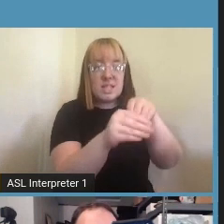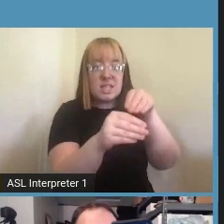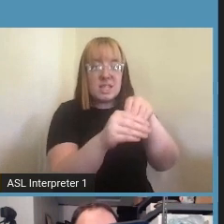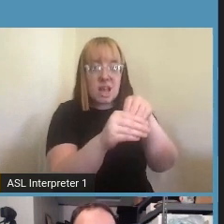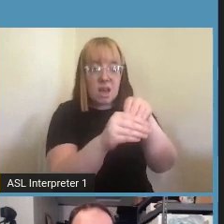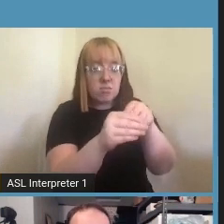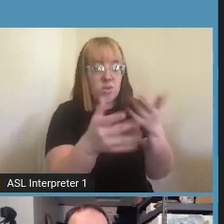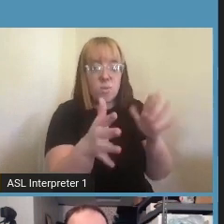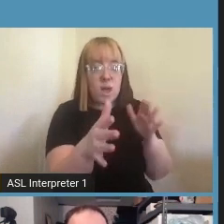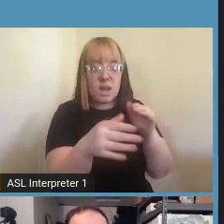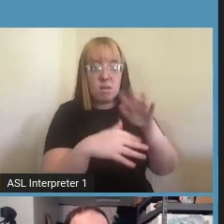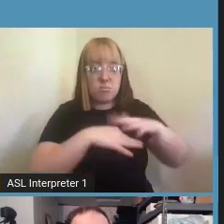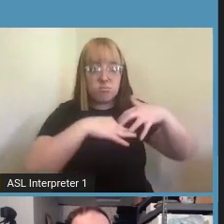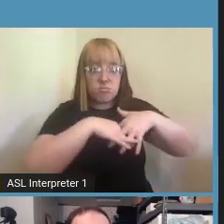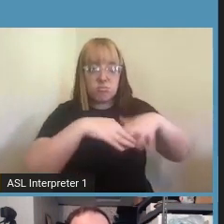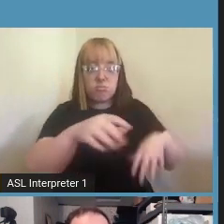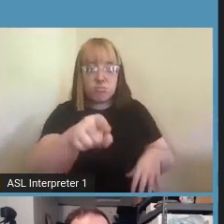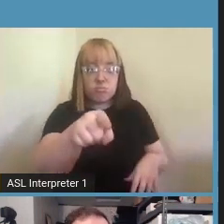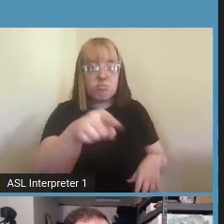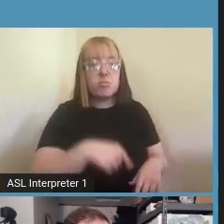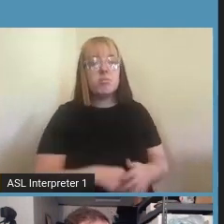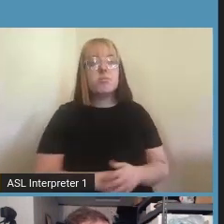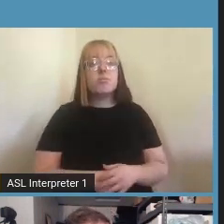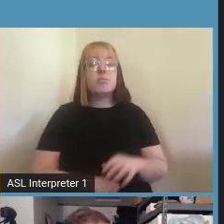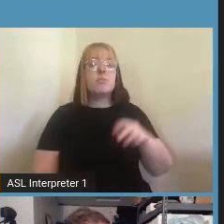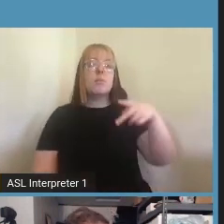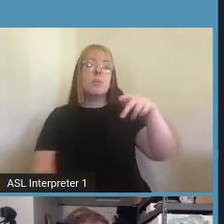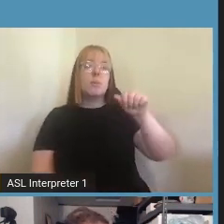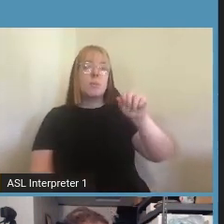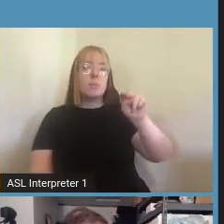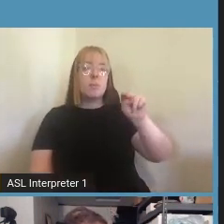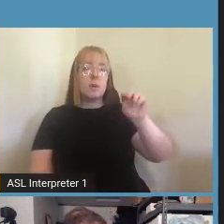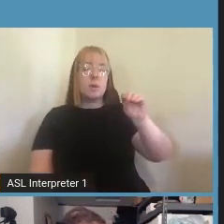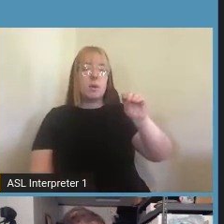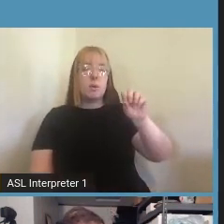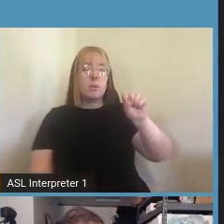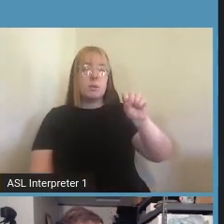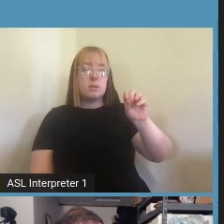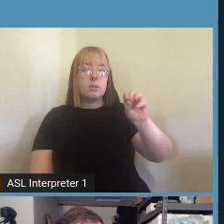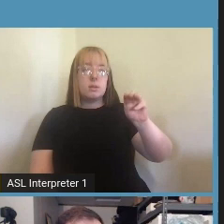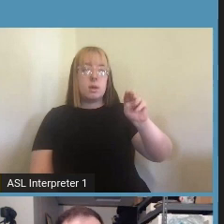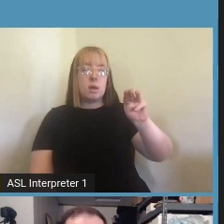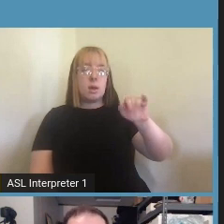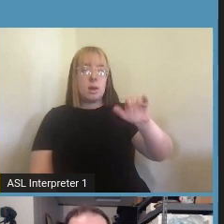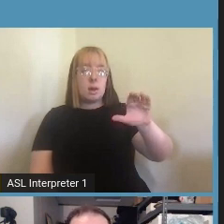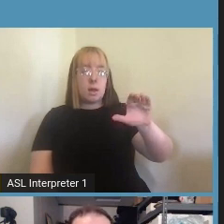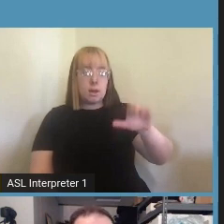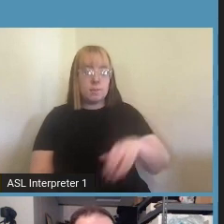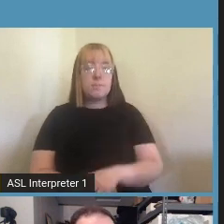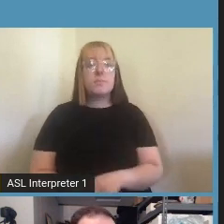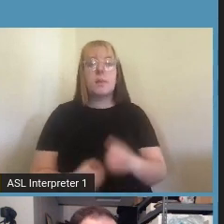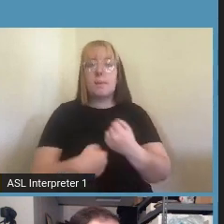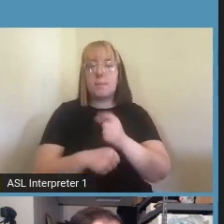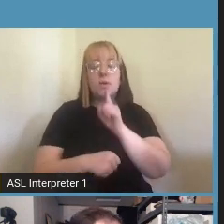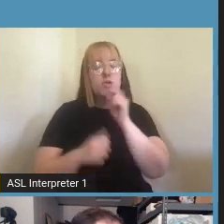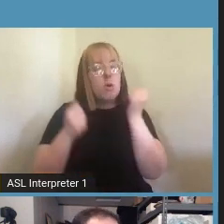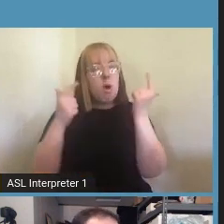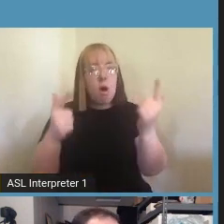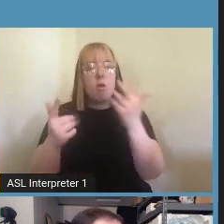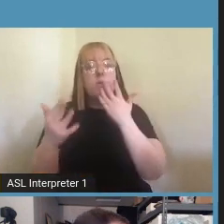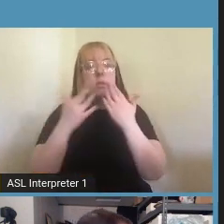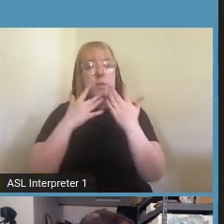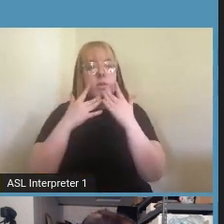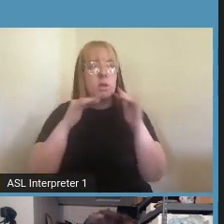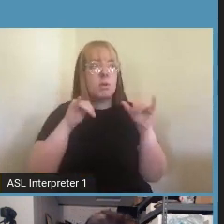camera. And we've gone with Panasonic brand just because we wanted to make sure all of our colors were staying